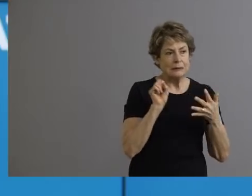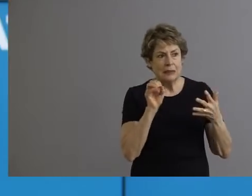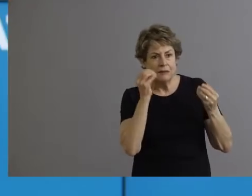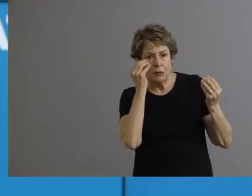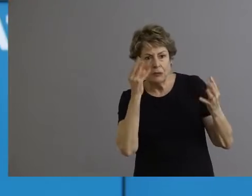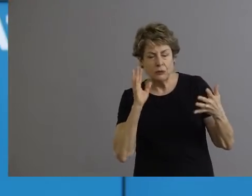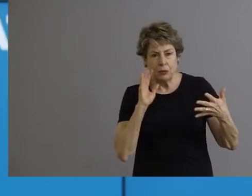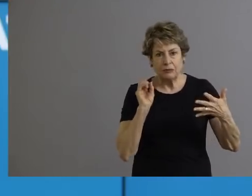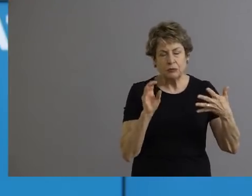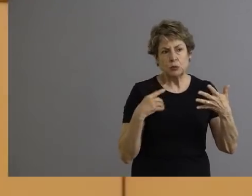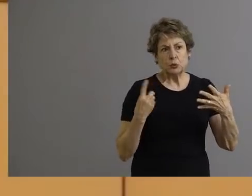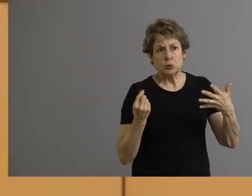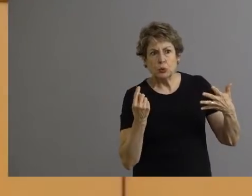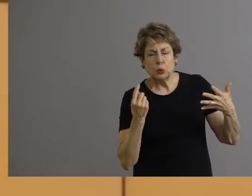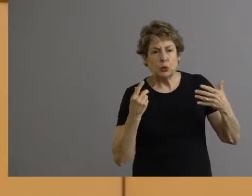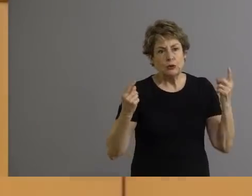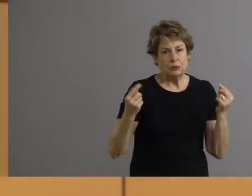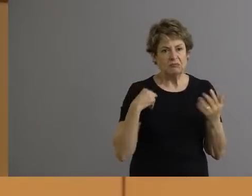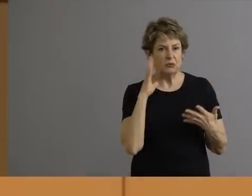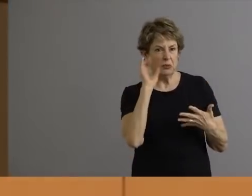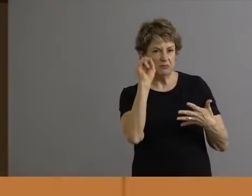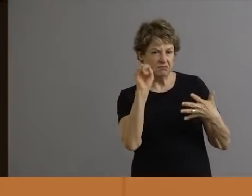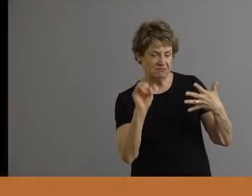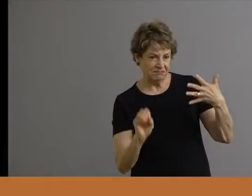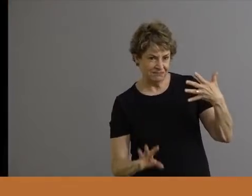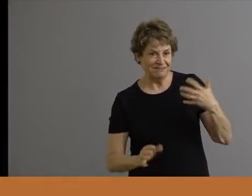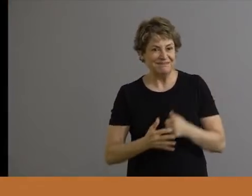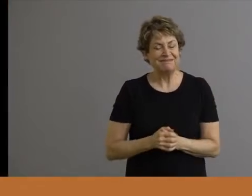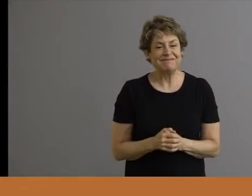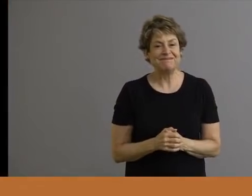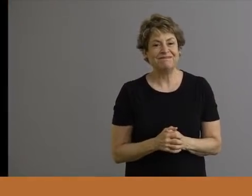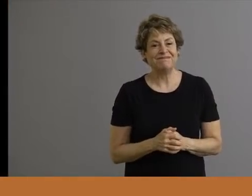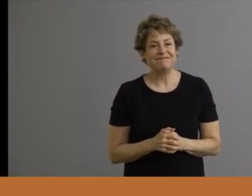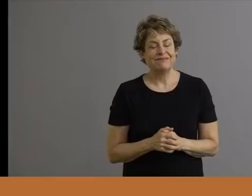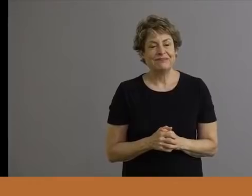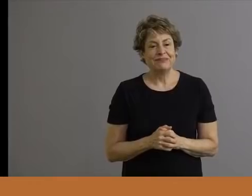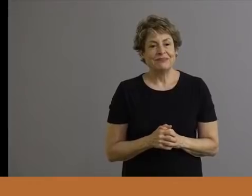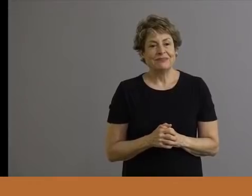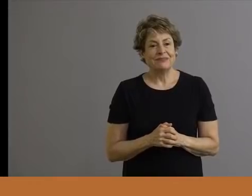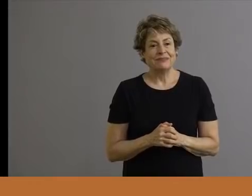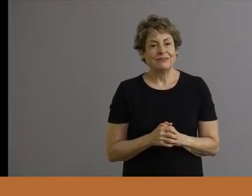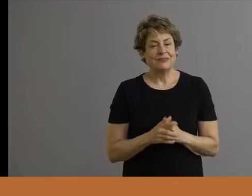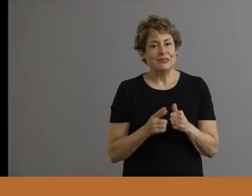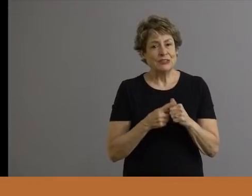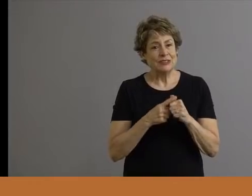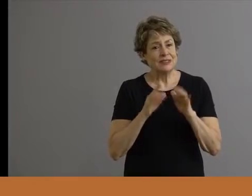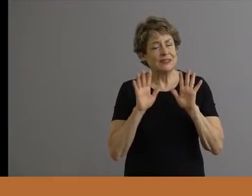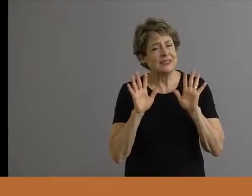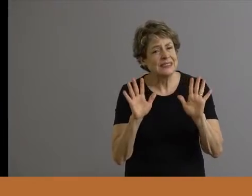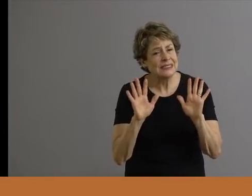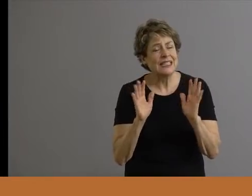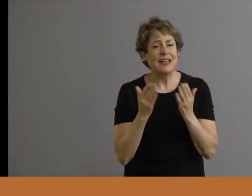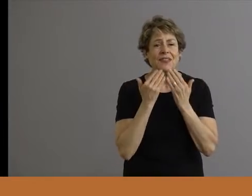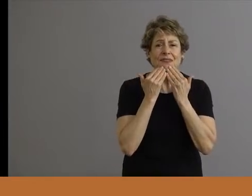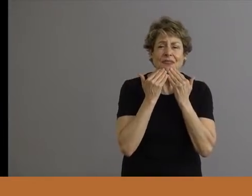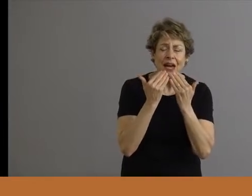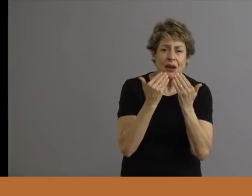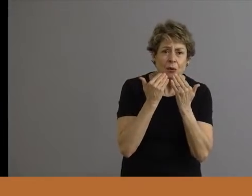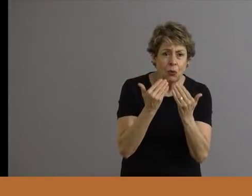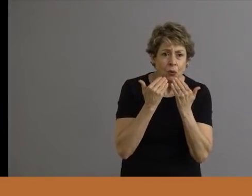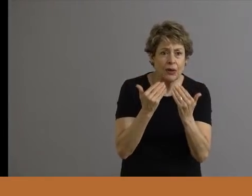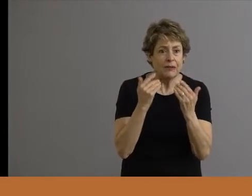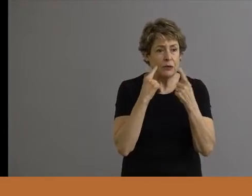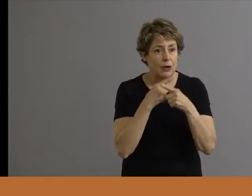going forward. I want to begin by just again saying thank you to all of our